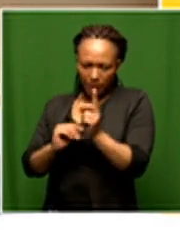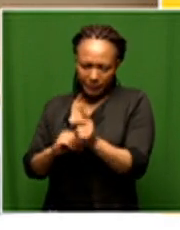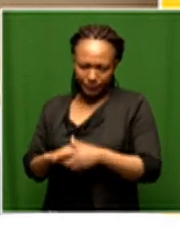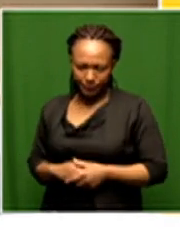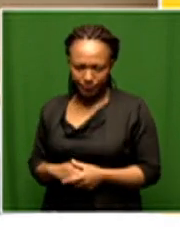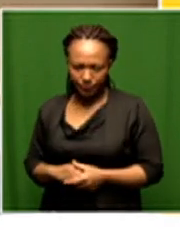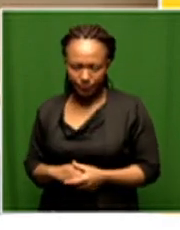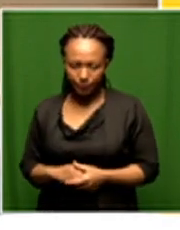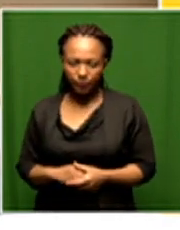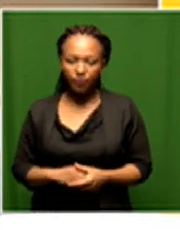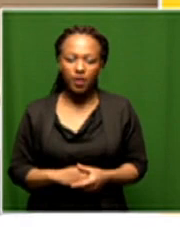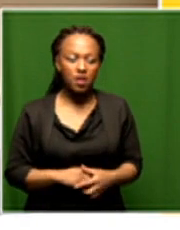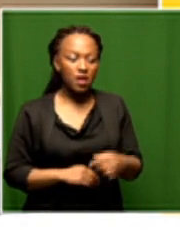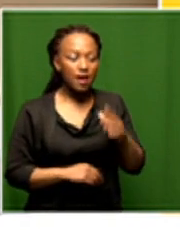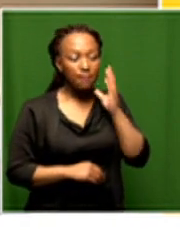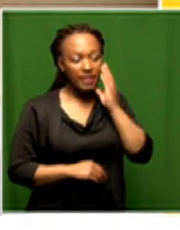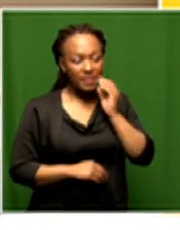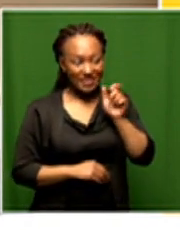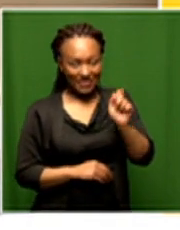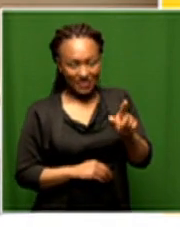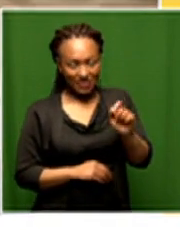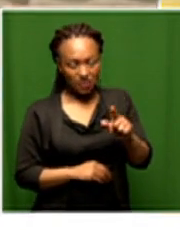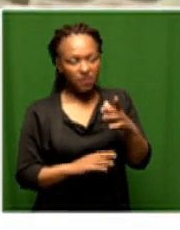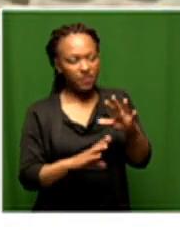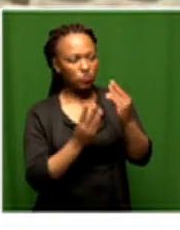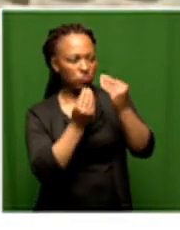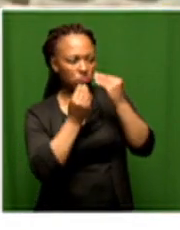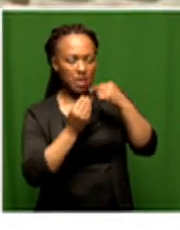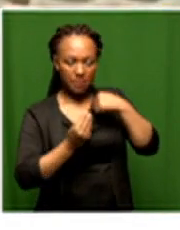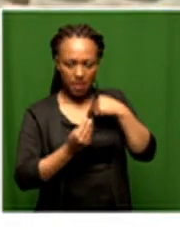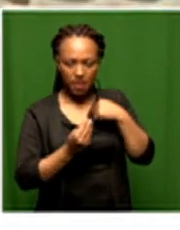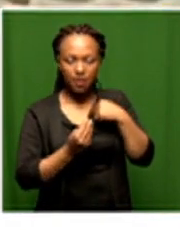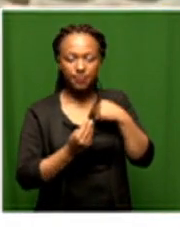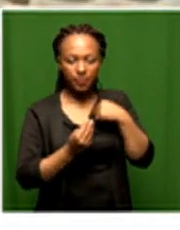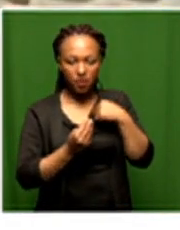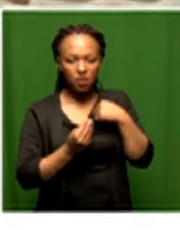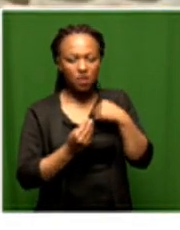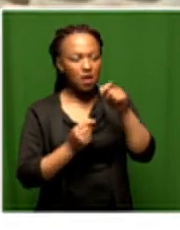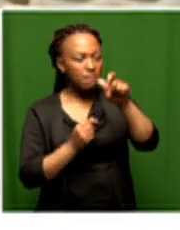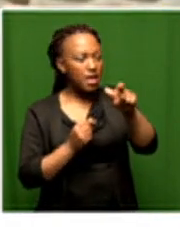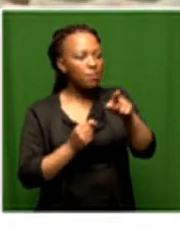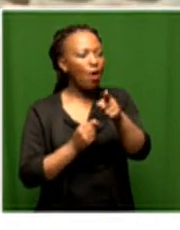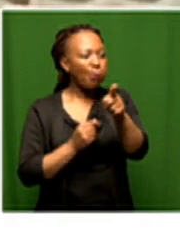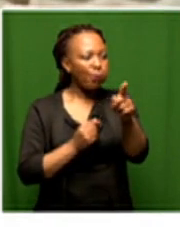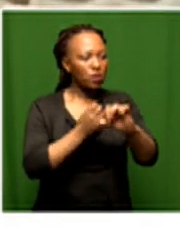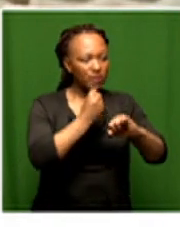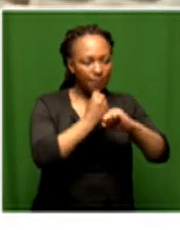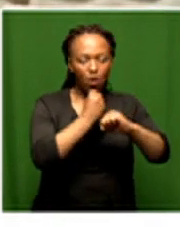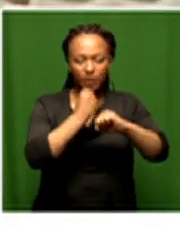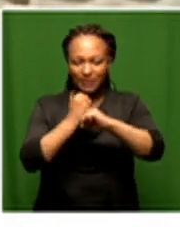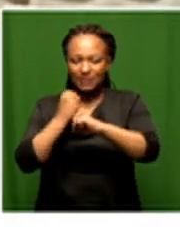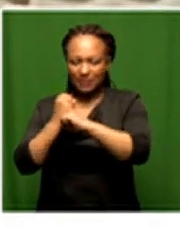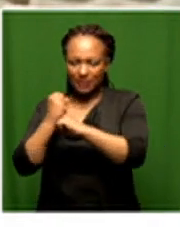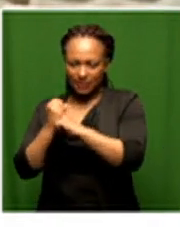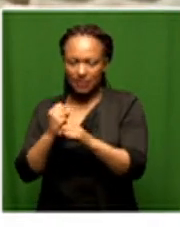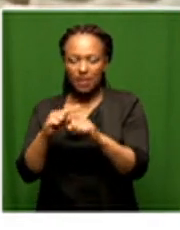So what this whole experience really taught me was people are there to support you. We're all a part of something bigger than just ourselves, and the